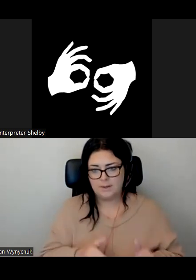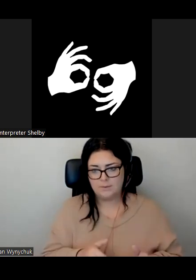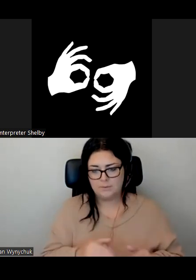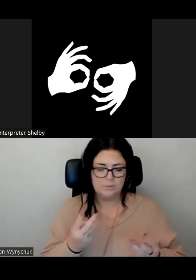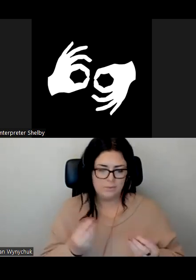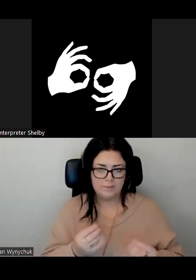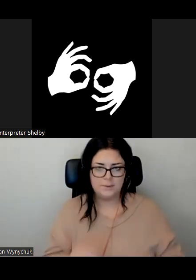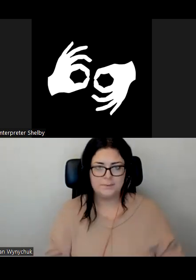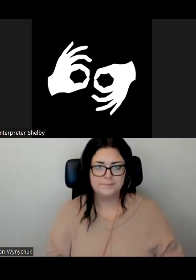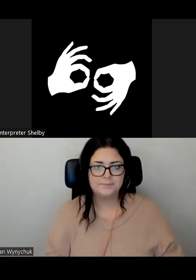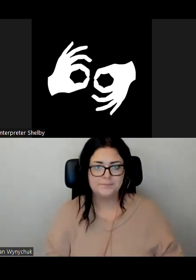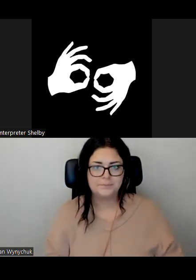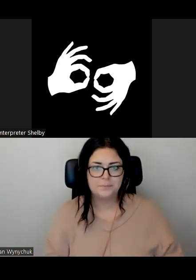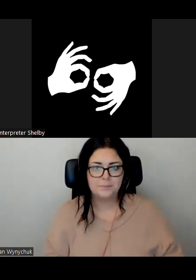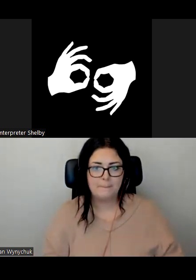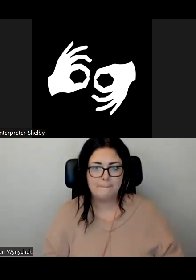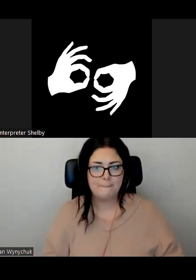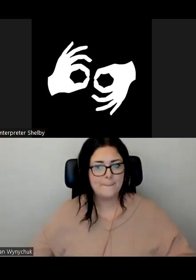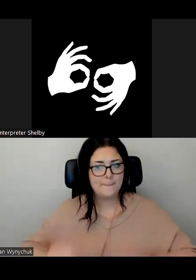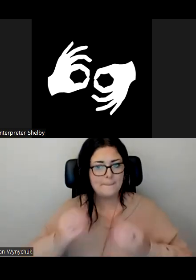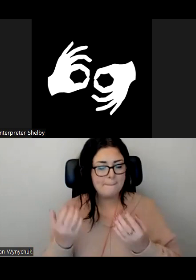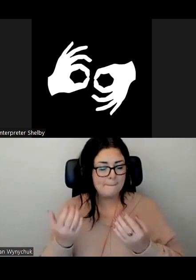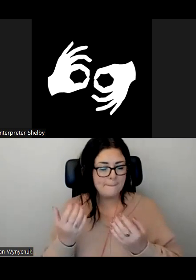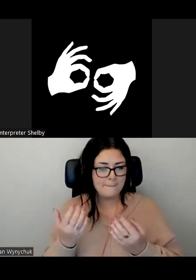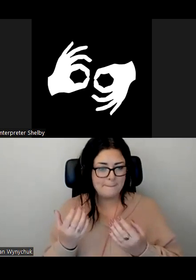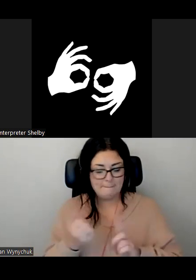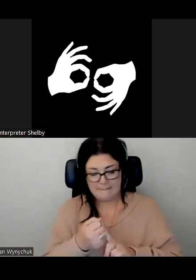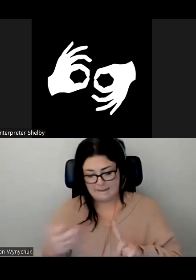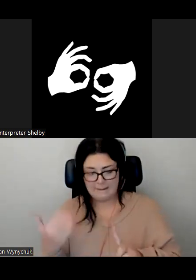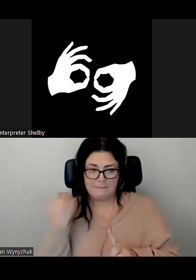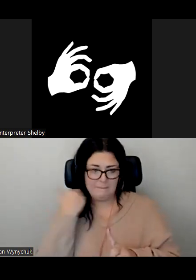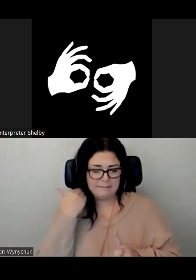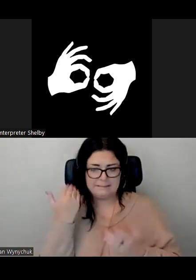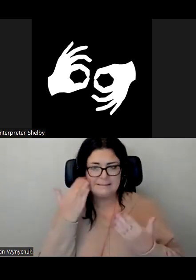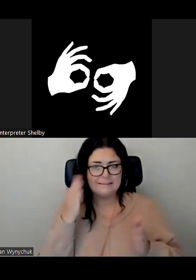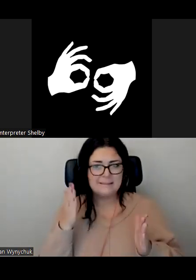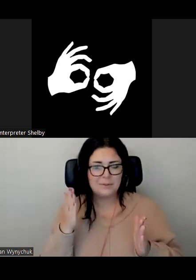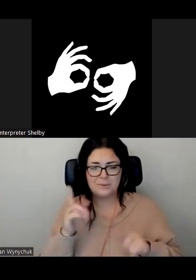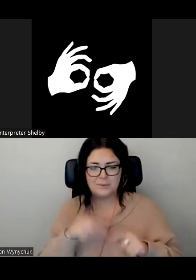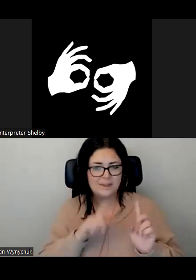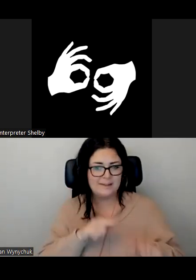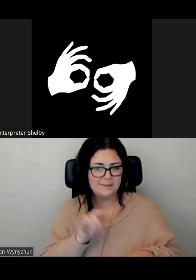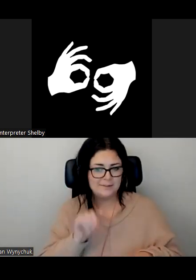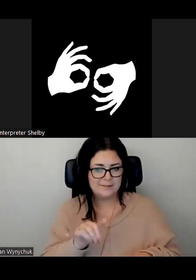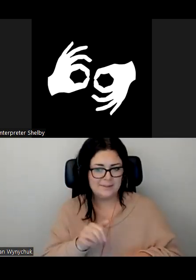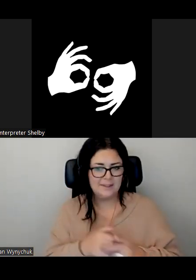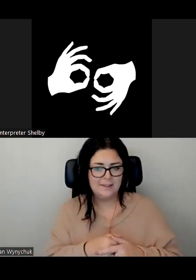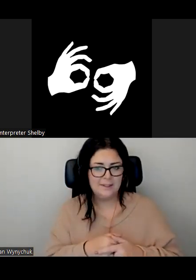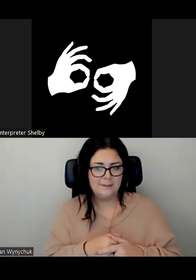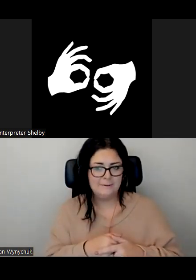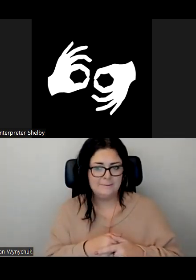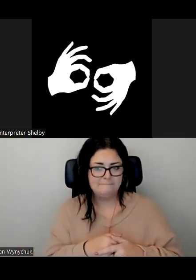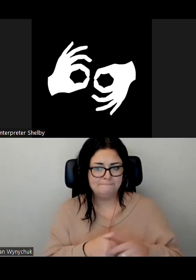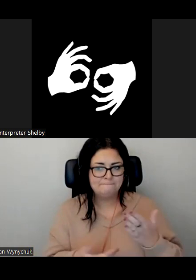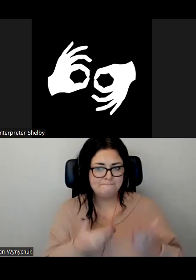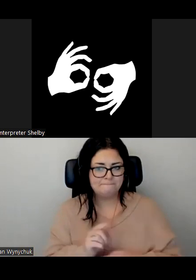So I really don't know much about bankruptcy, so unfortunately, I don't know the answer to that question. That's something you would